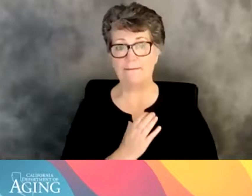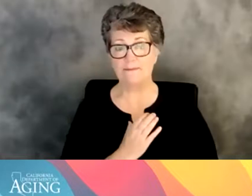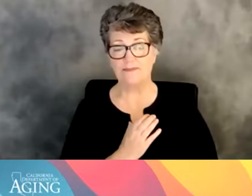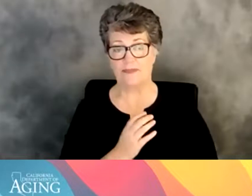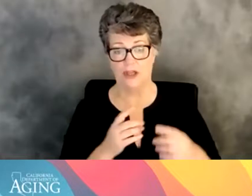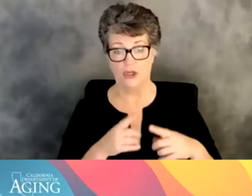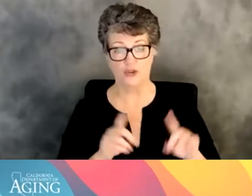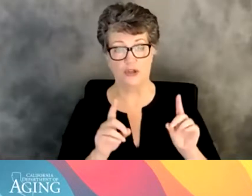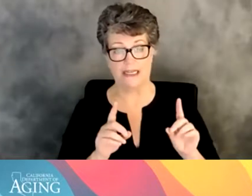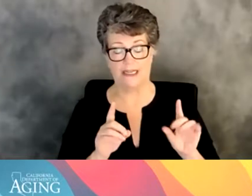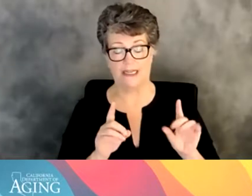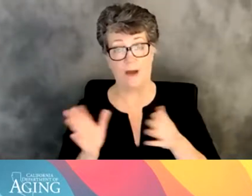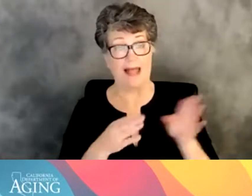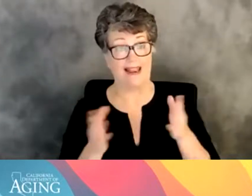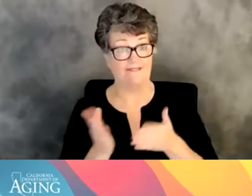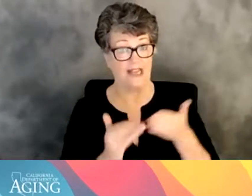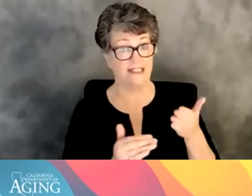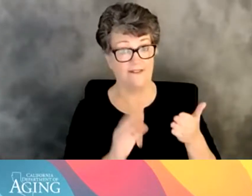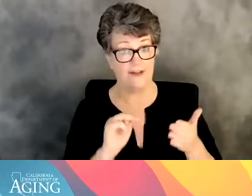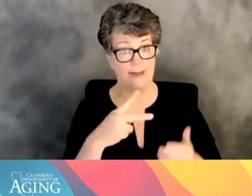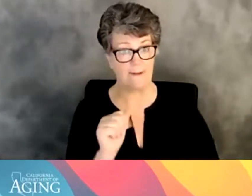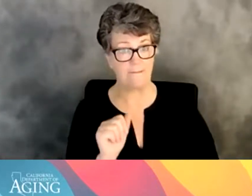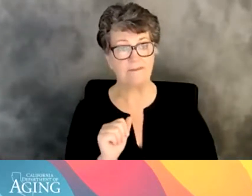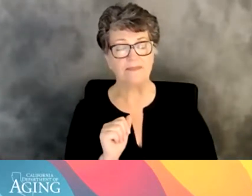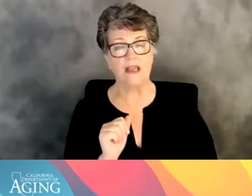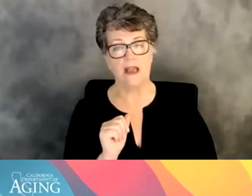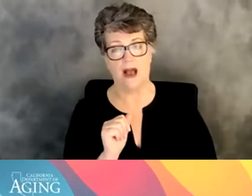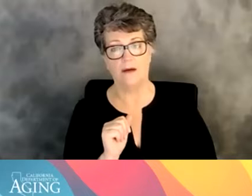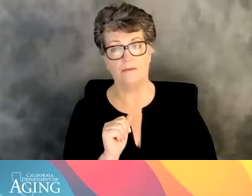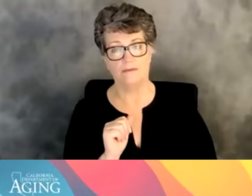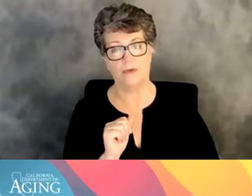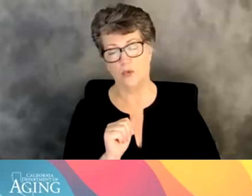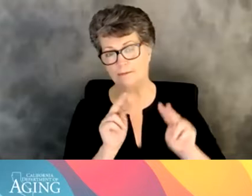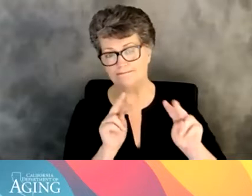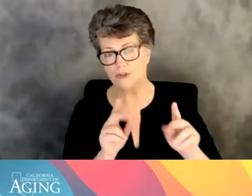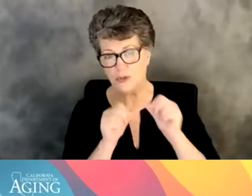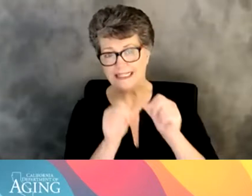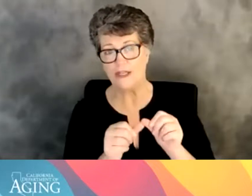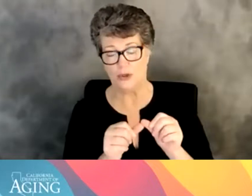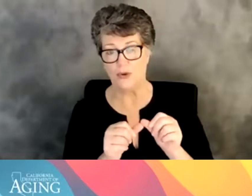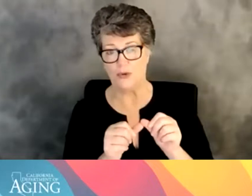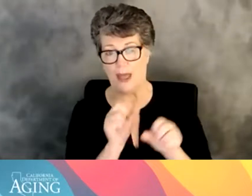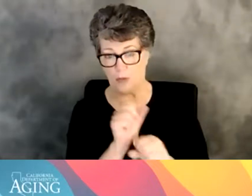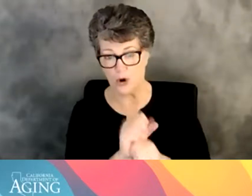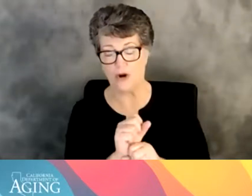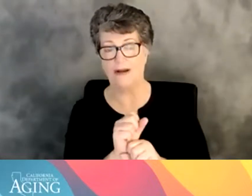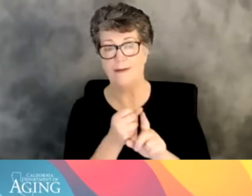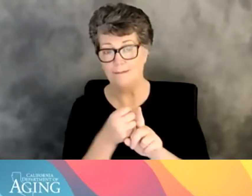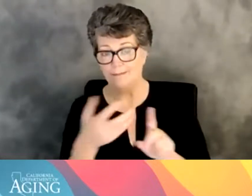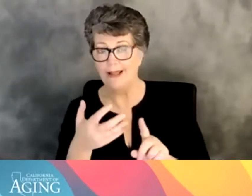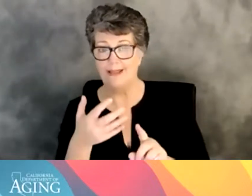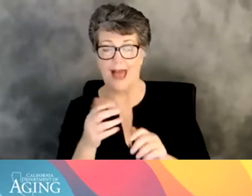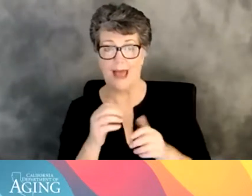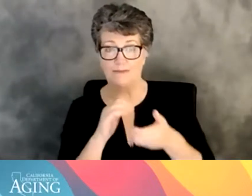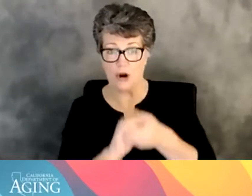the planning phase. We are looking to continue that partnership, build out that partnership, and one